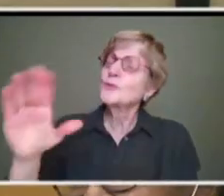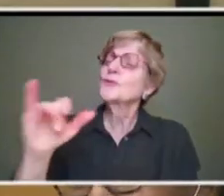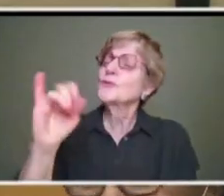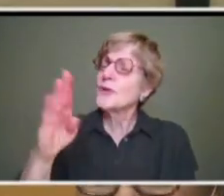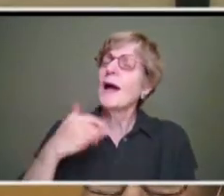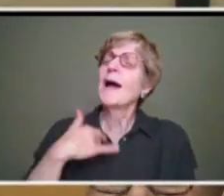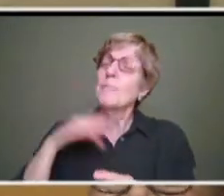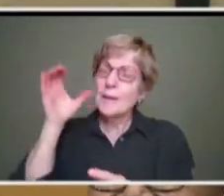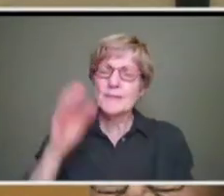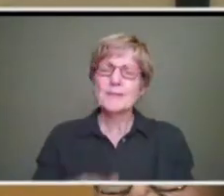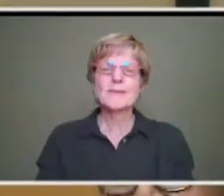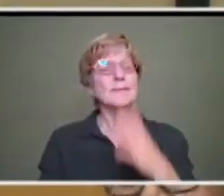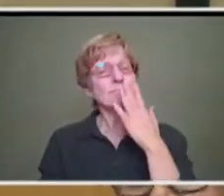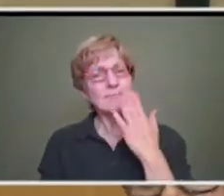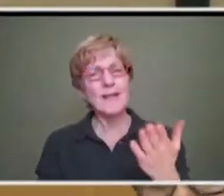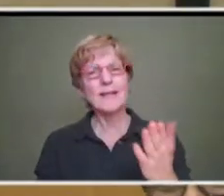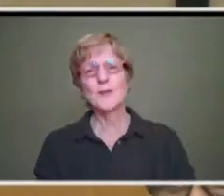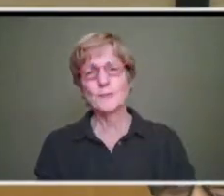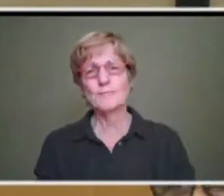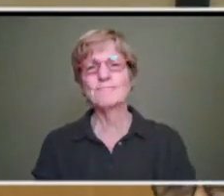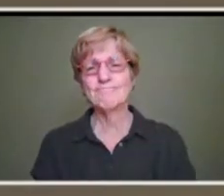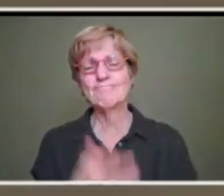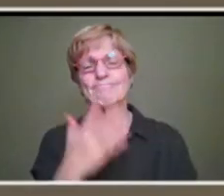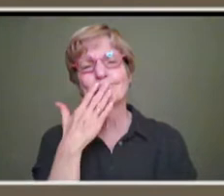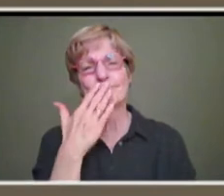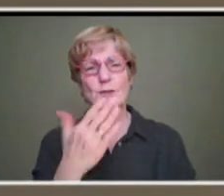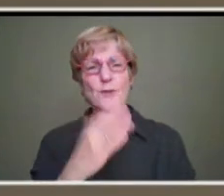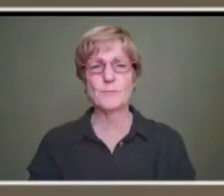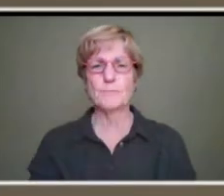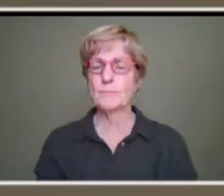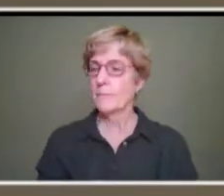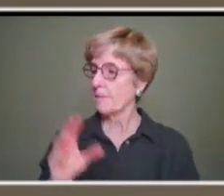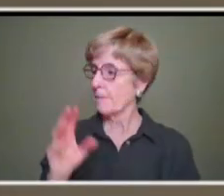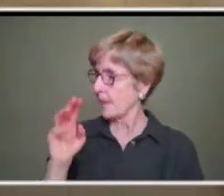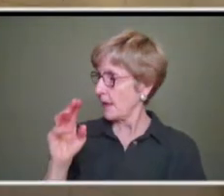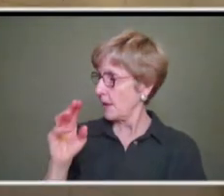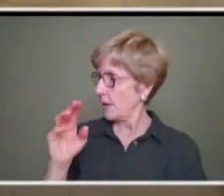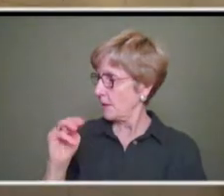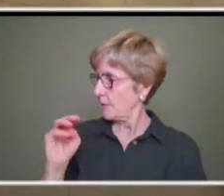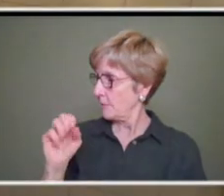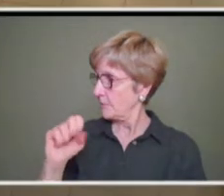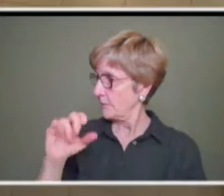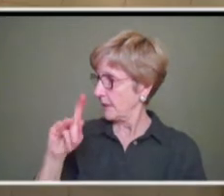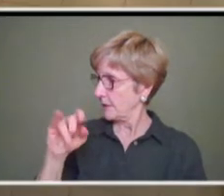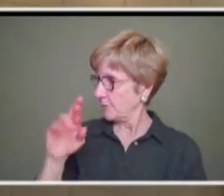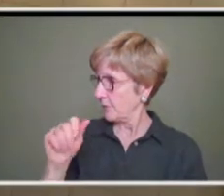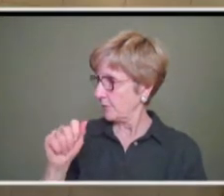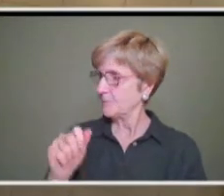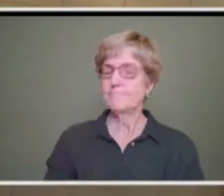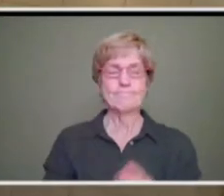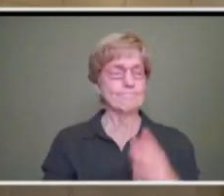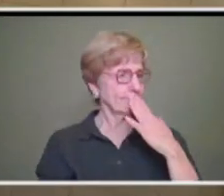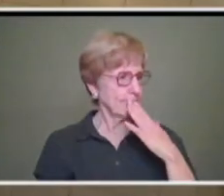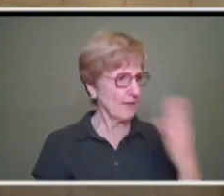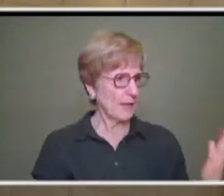listening thank you good job I have to say thank you Miss ashmira thank you